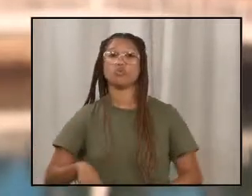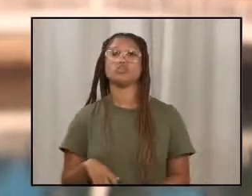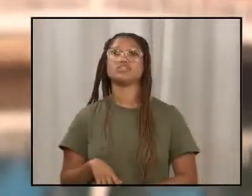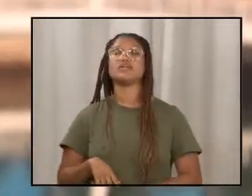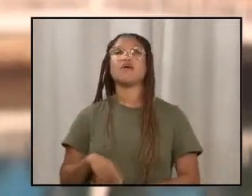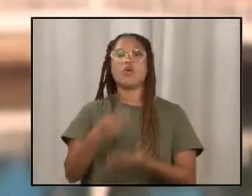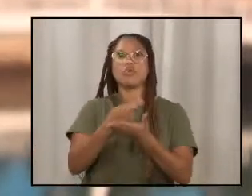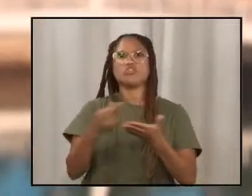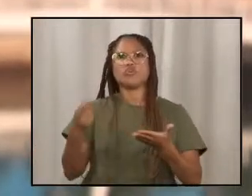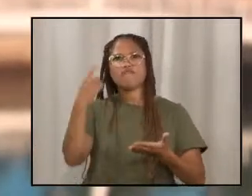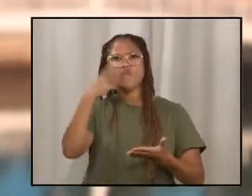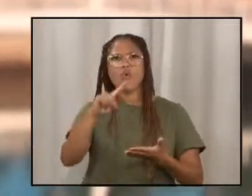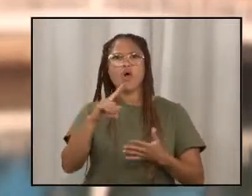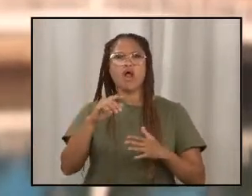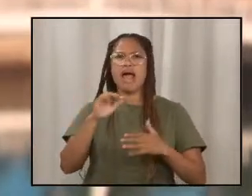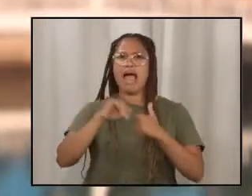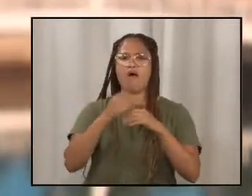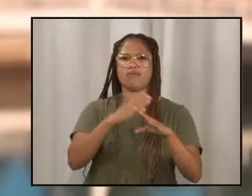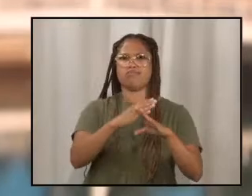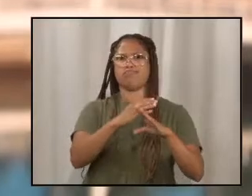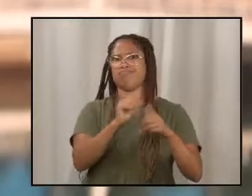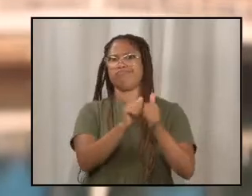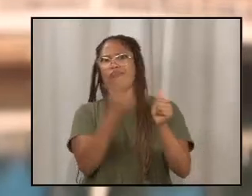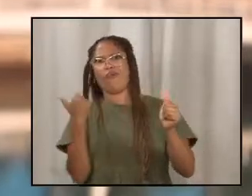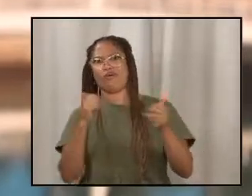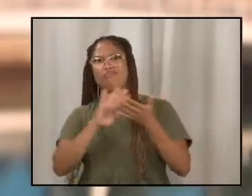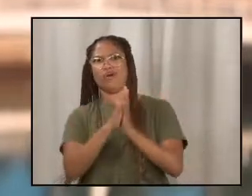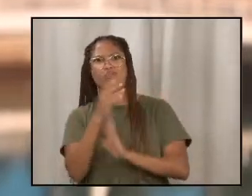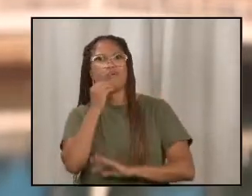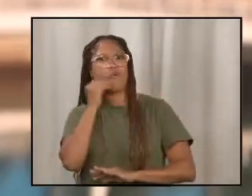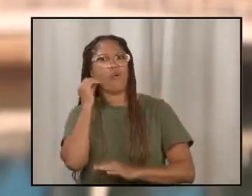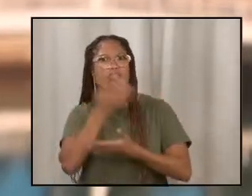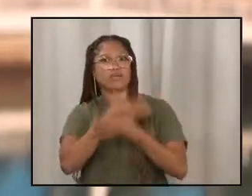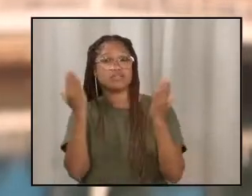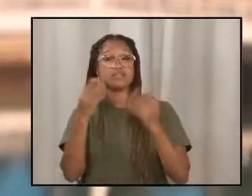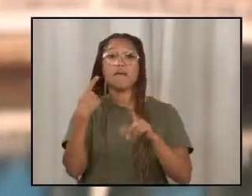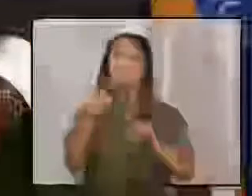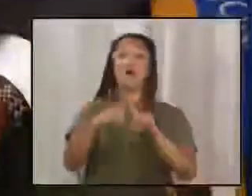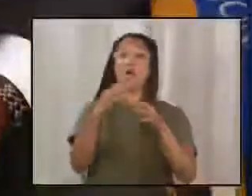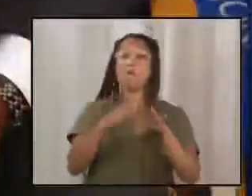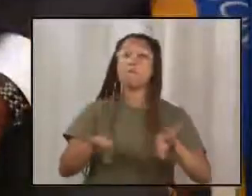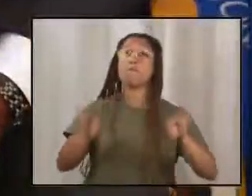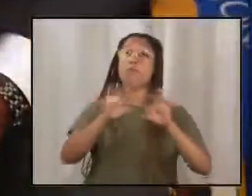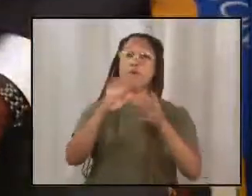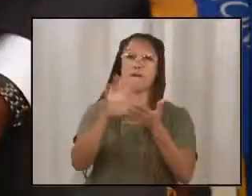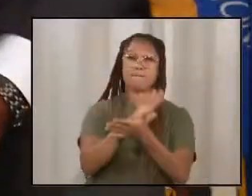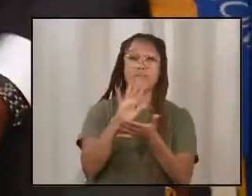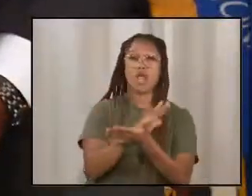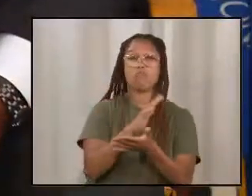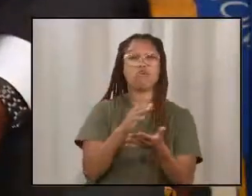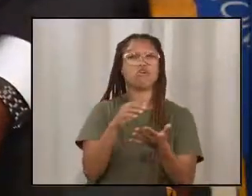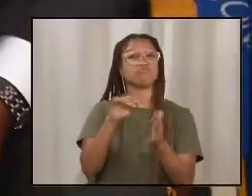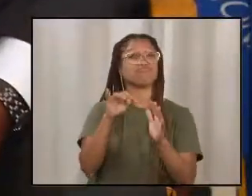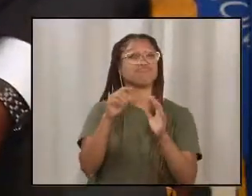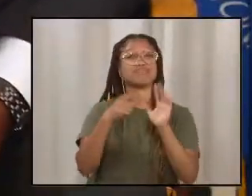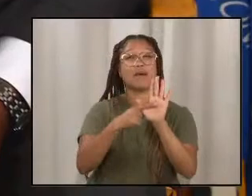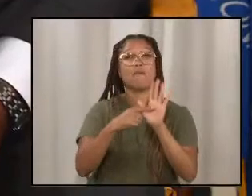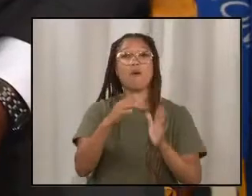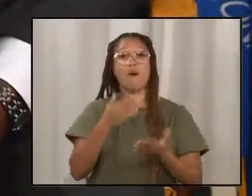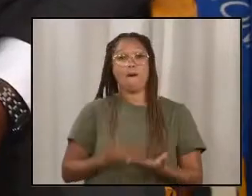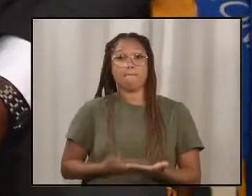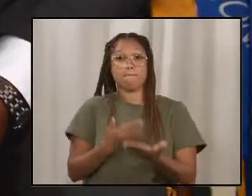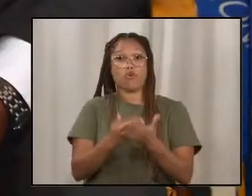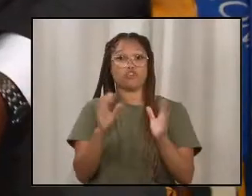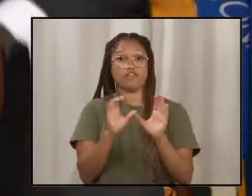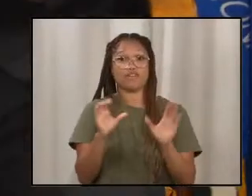prevention resources. People can even get their vital documents ordered at the service center, so we can help with birth certificates and IDs. We